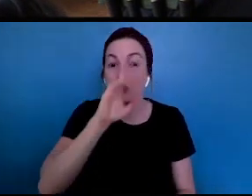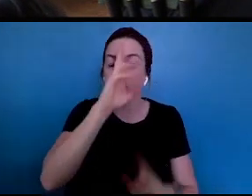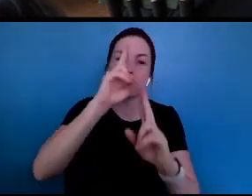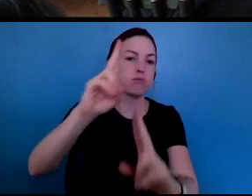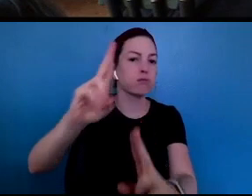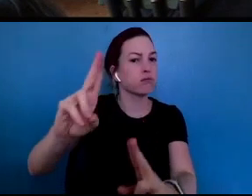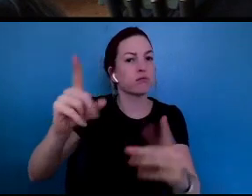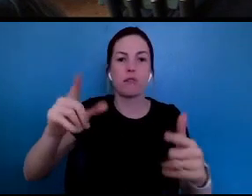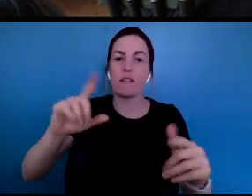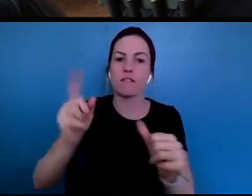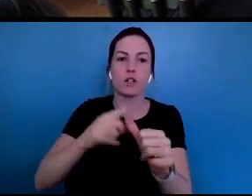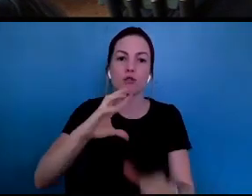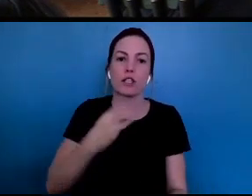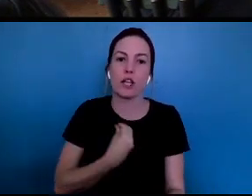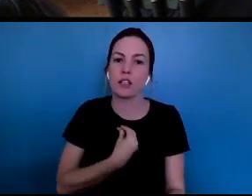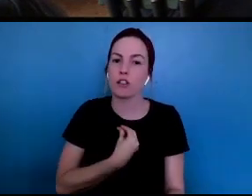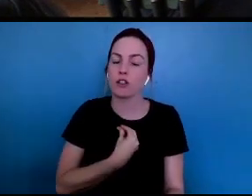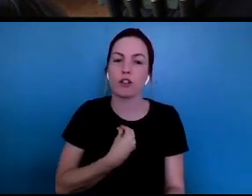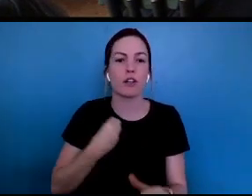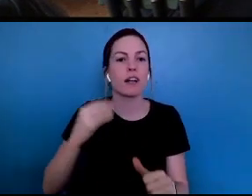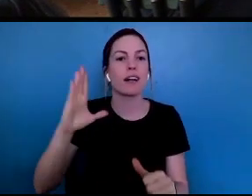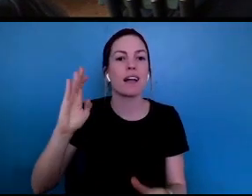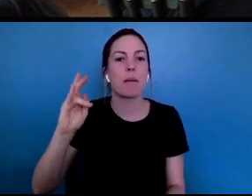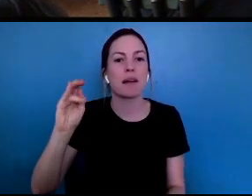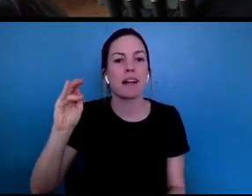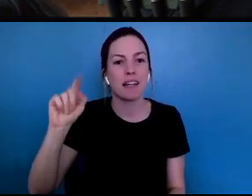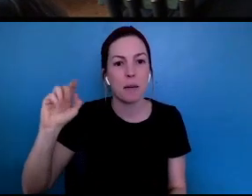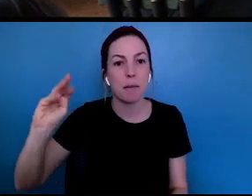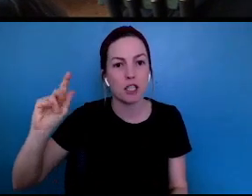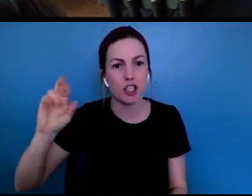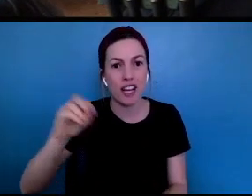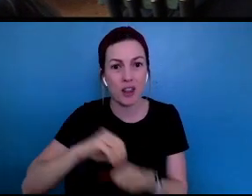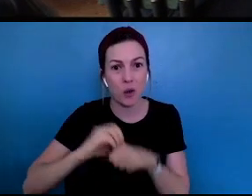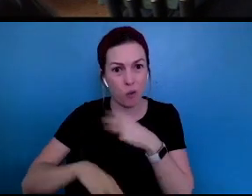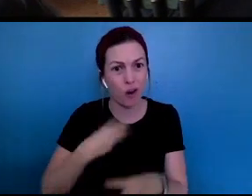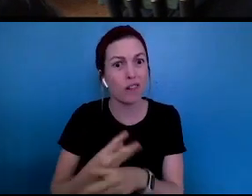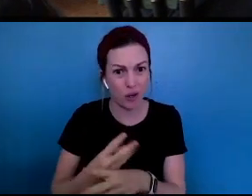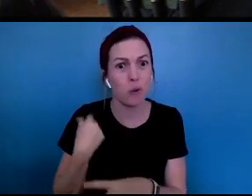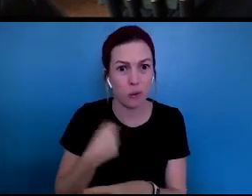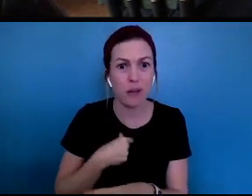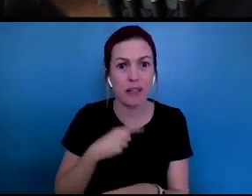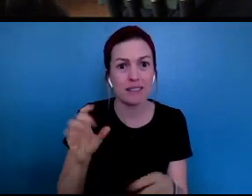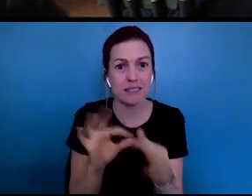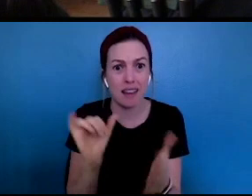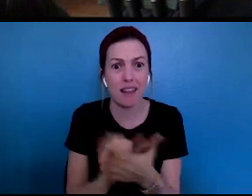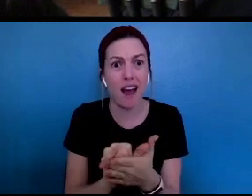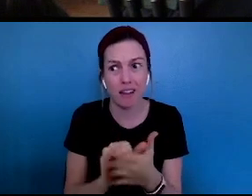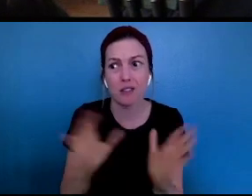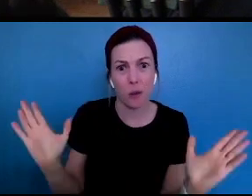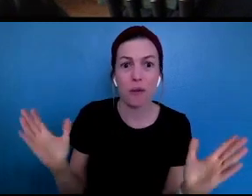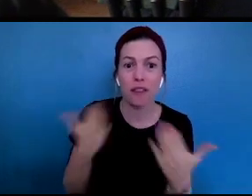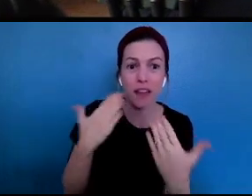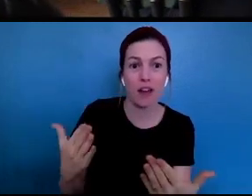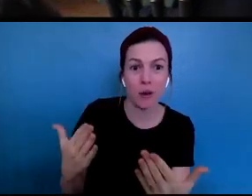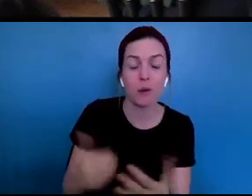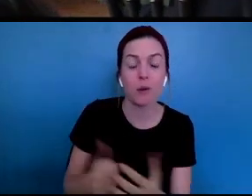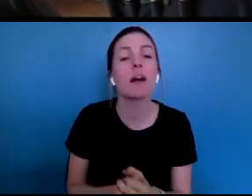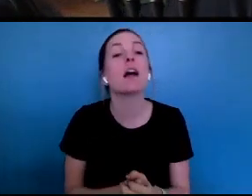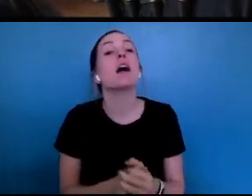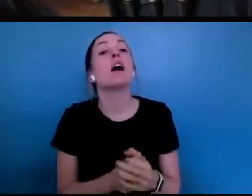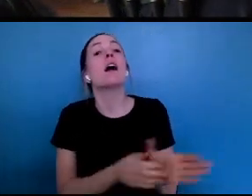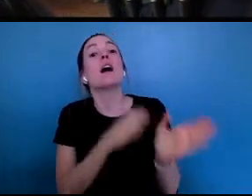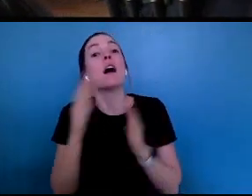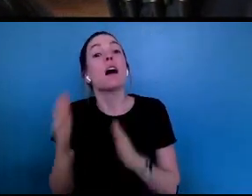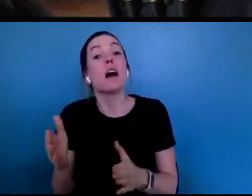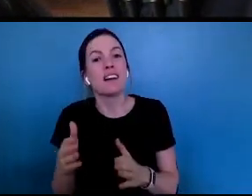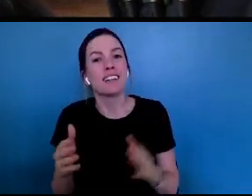transgender cabinet minister in the world. I think that's something that needs to be said, so thank you. My question along those lines is...